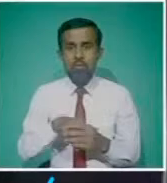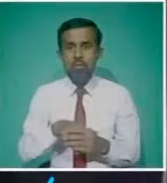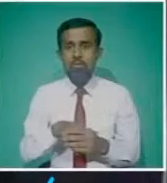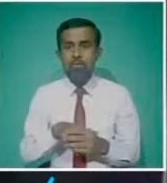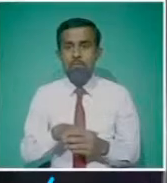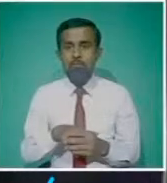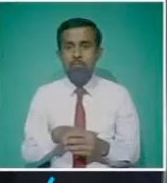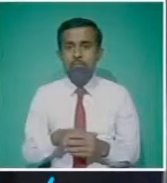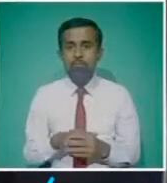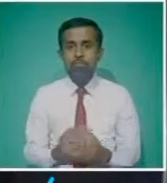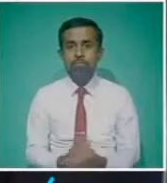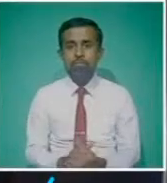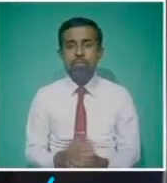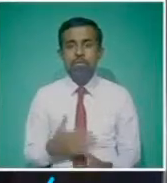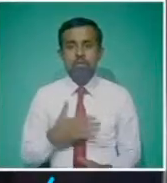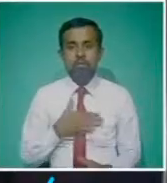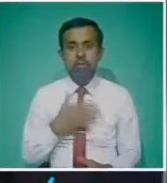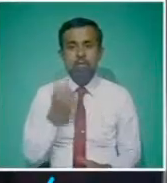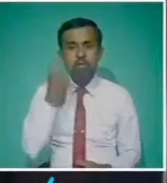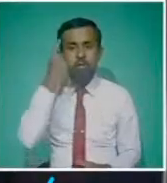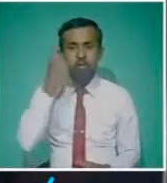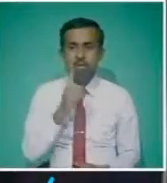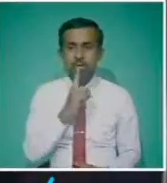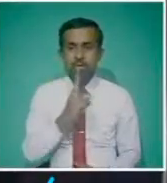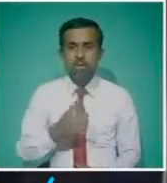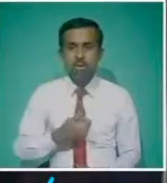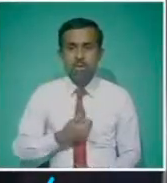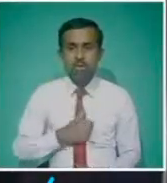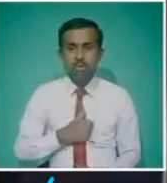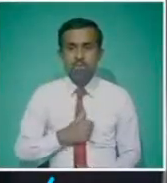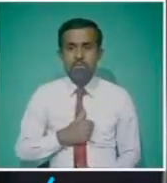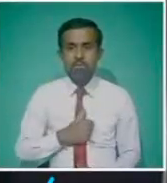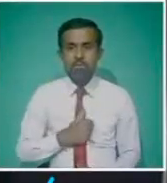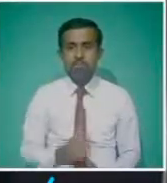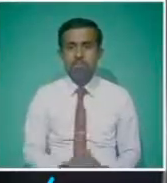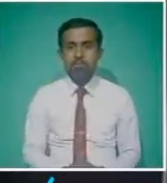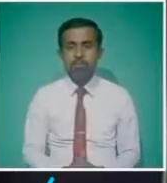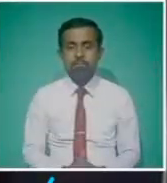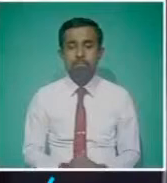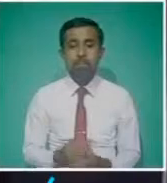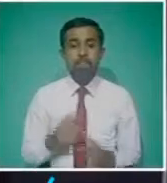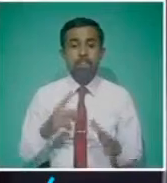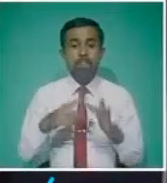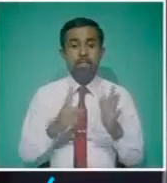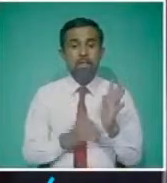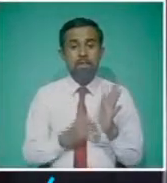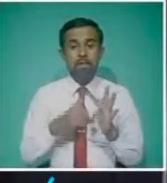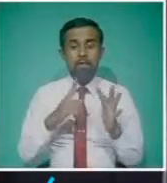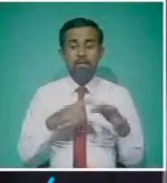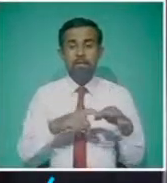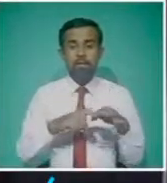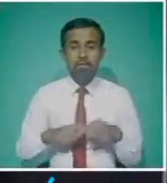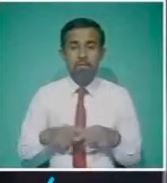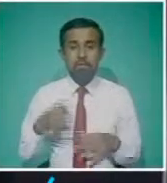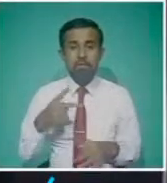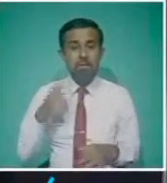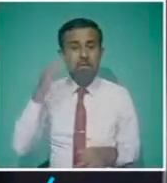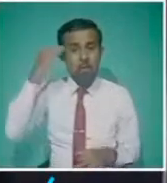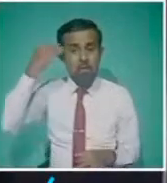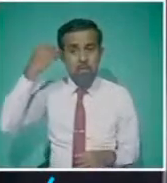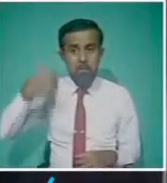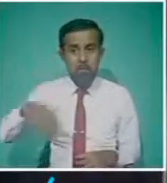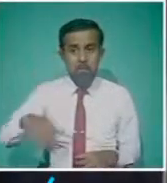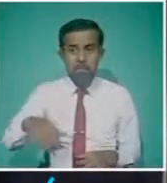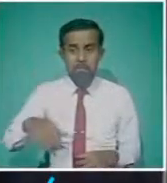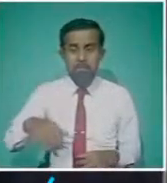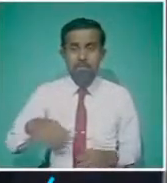II, passing of Her Majesty Queen Elizabeth II has certainly saddened the people